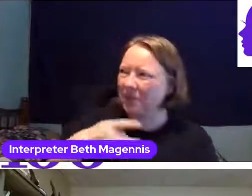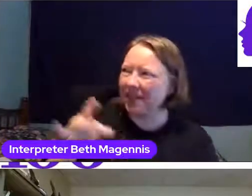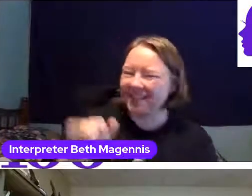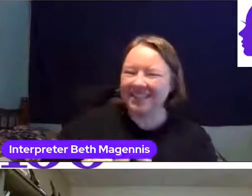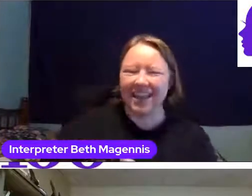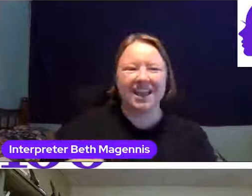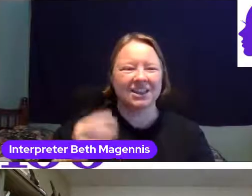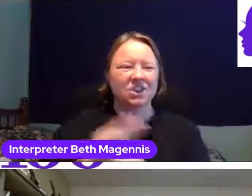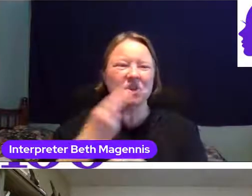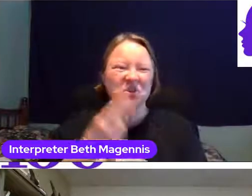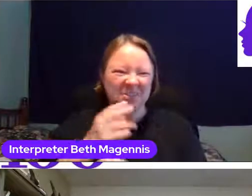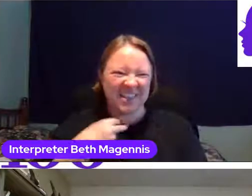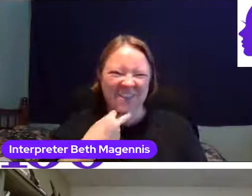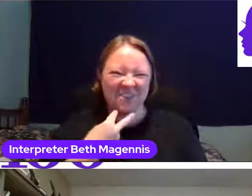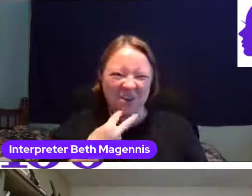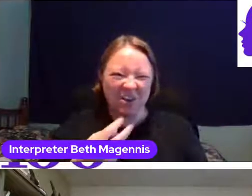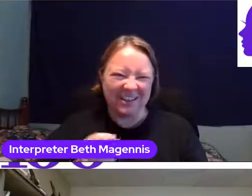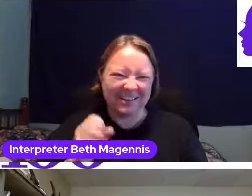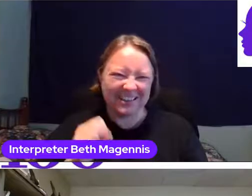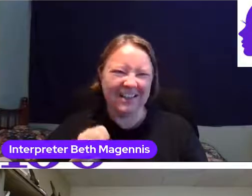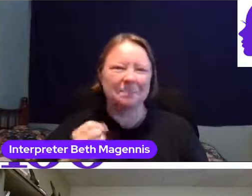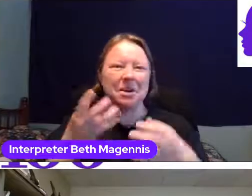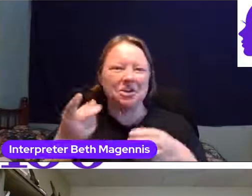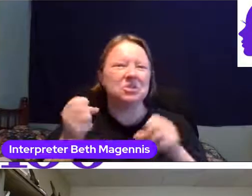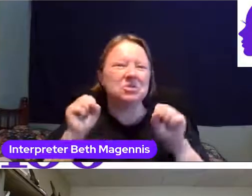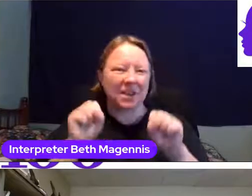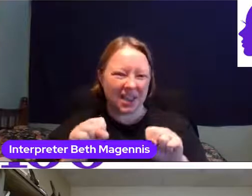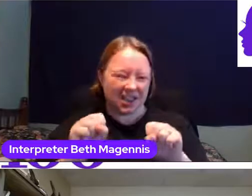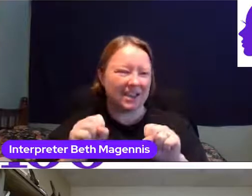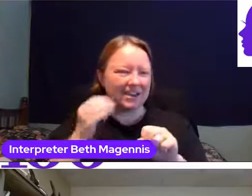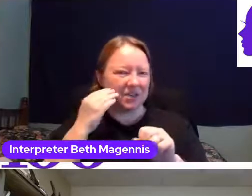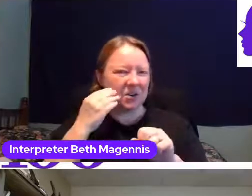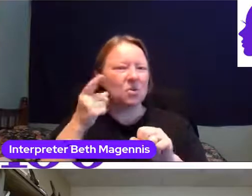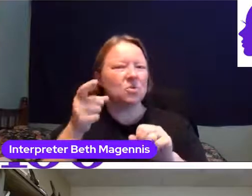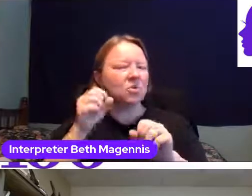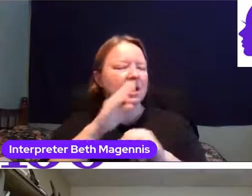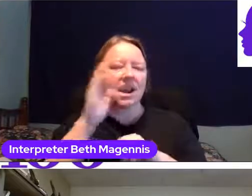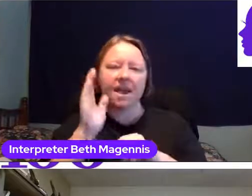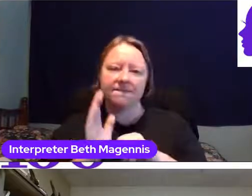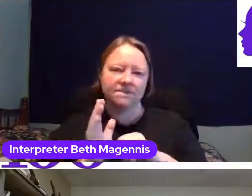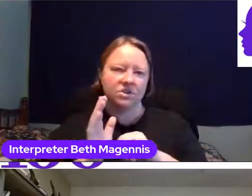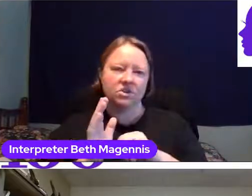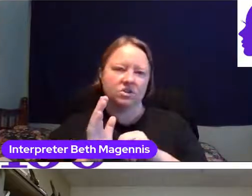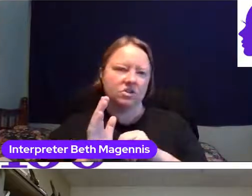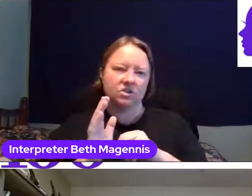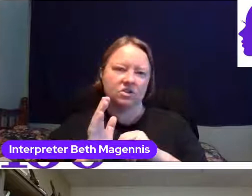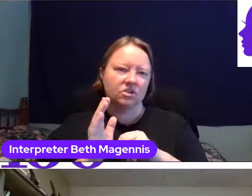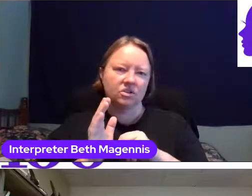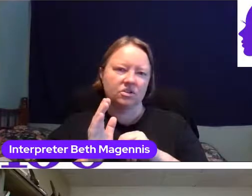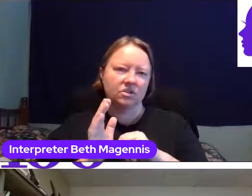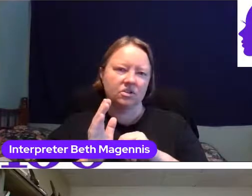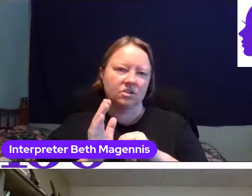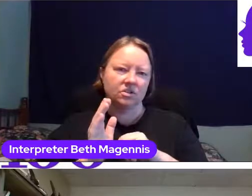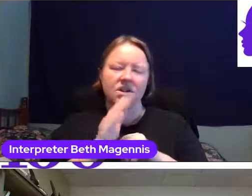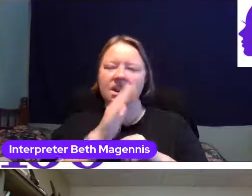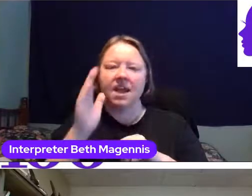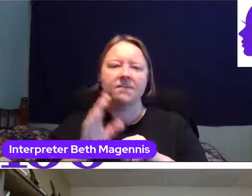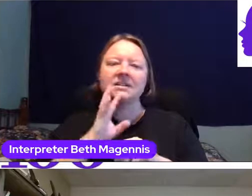Use that voice as much as you can. I mean, you can never, speak up